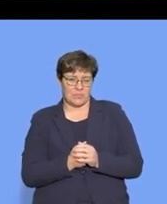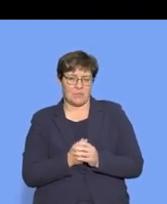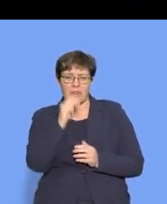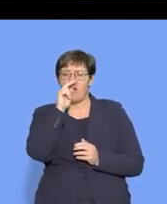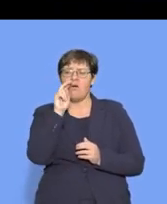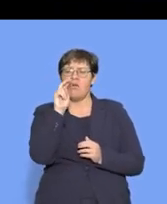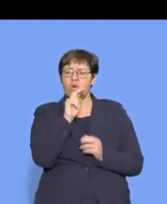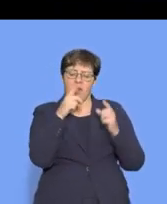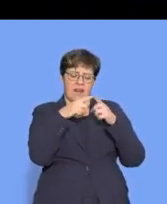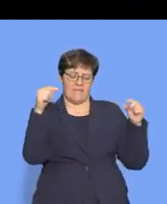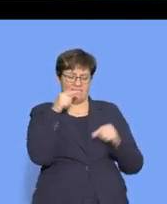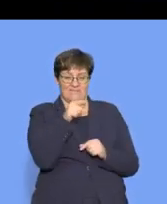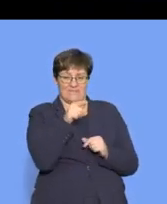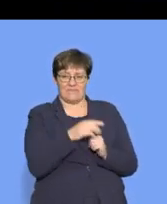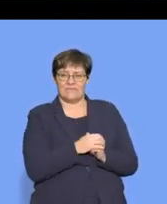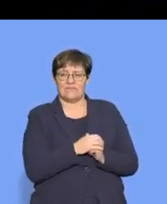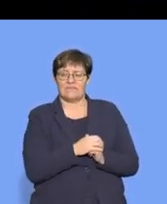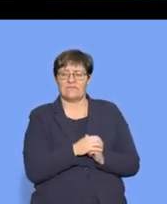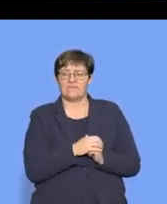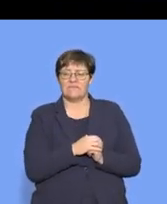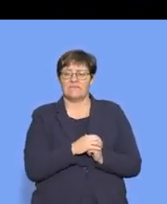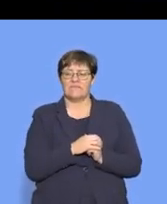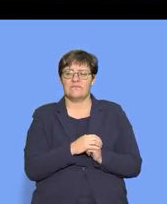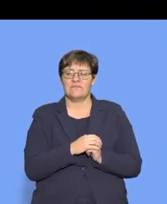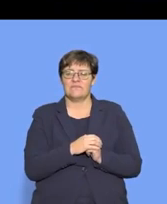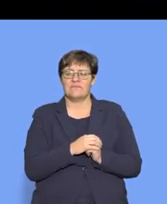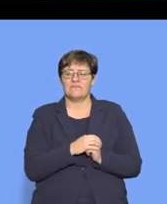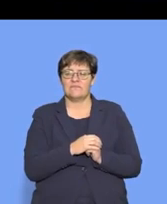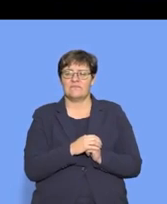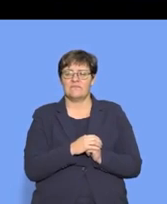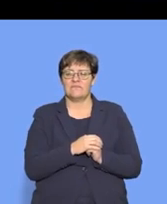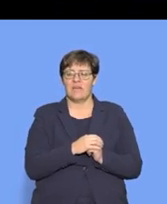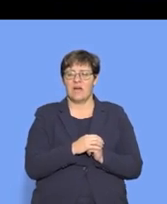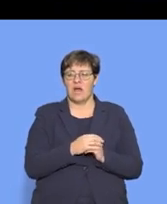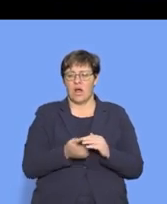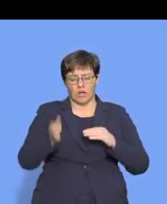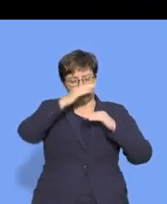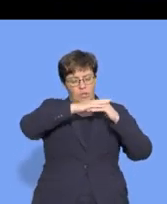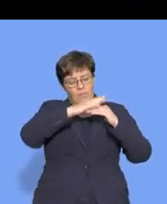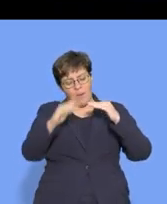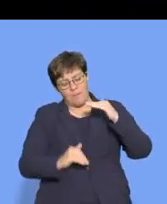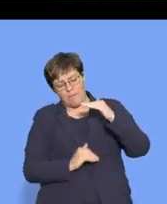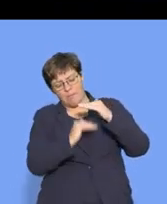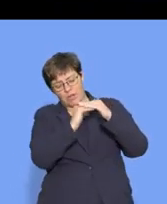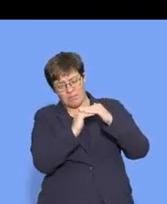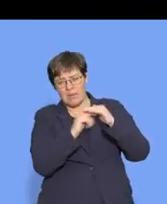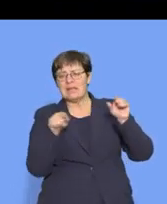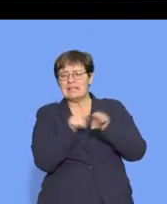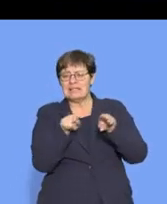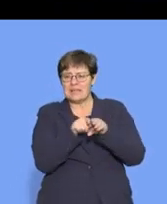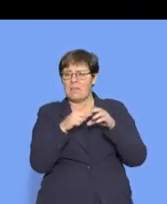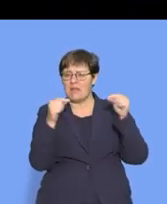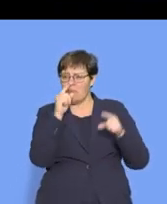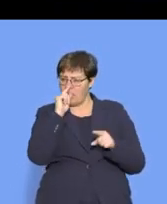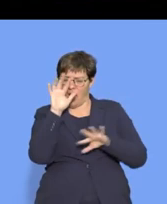If we look at a leaf, if you look at the top surface of a leaf and the bottom surface of the same leaf,